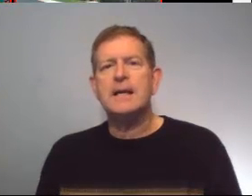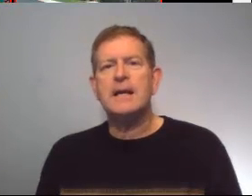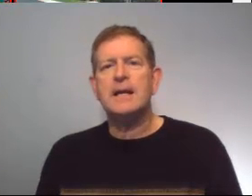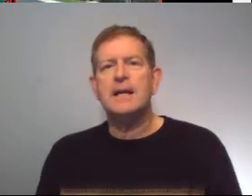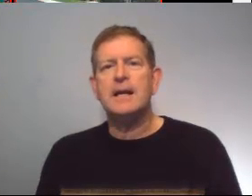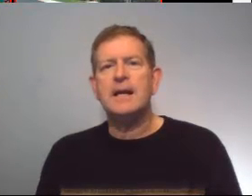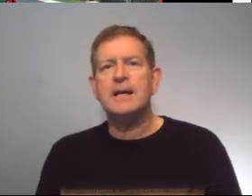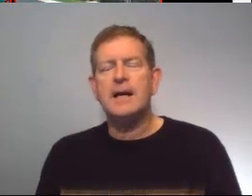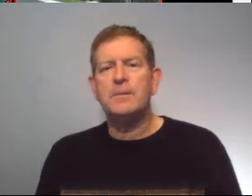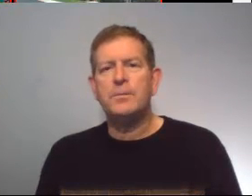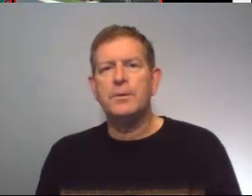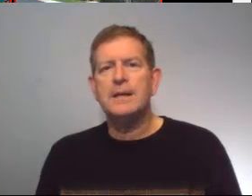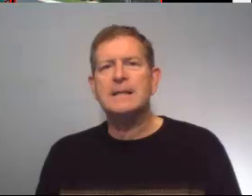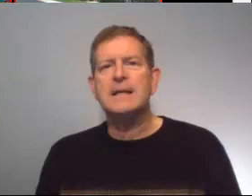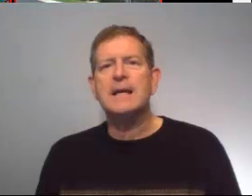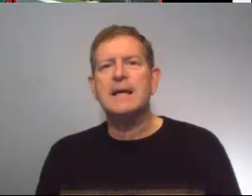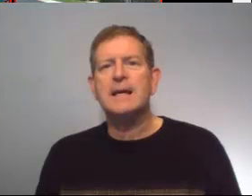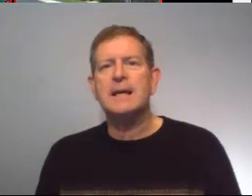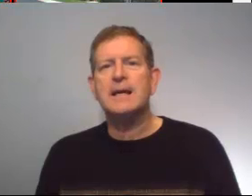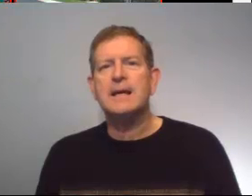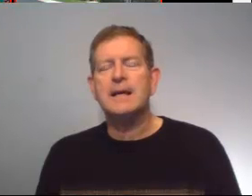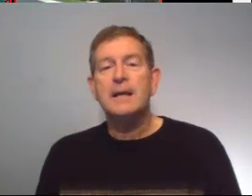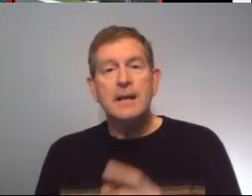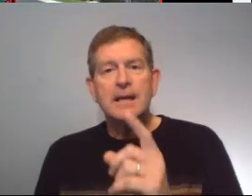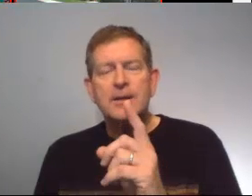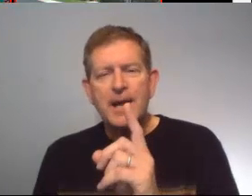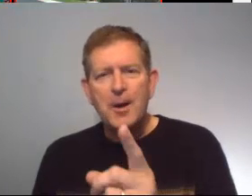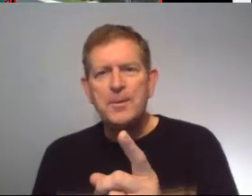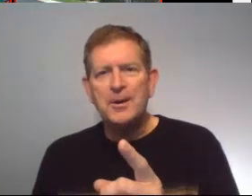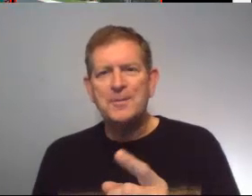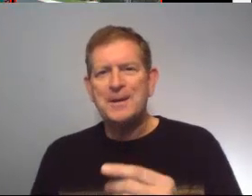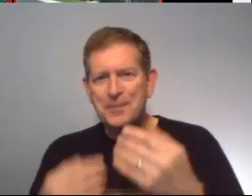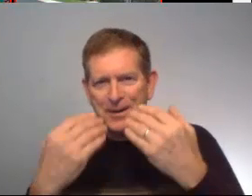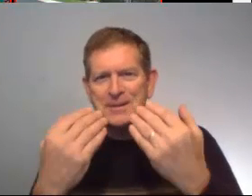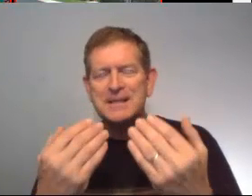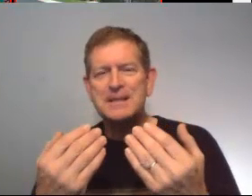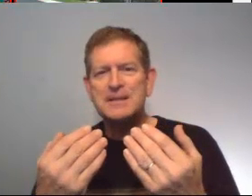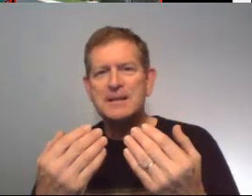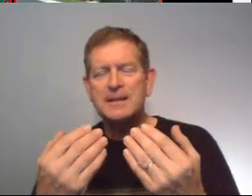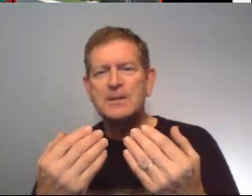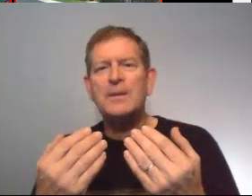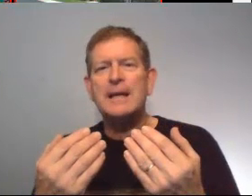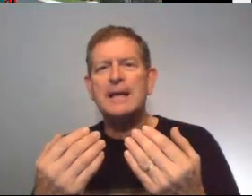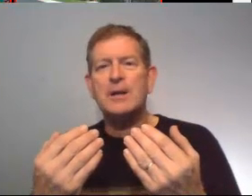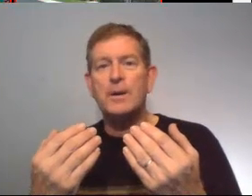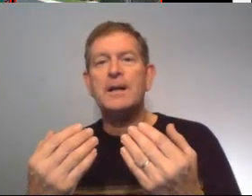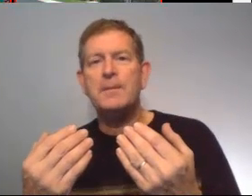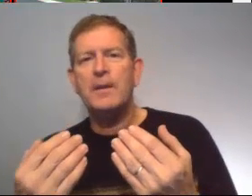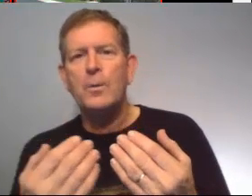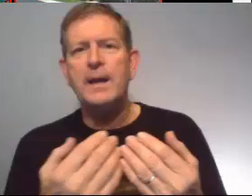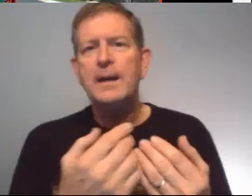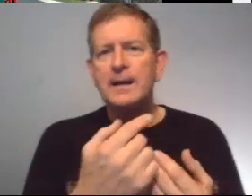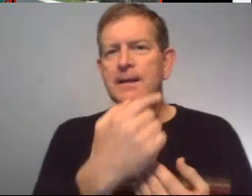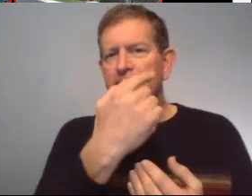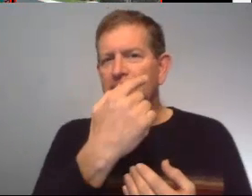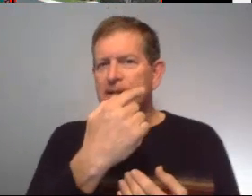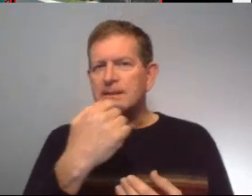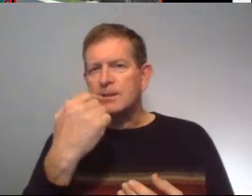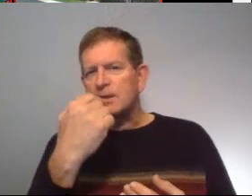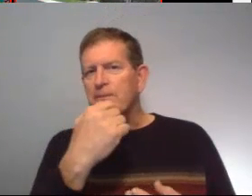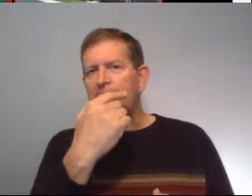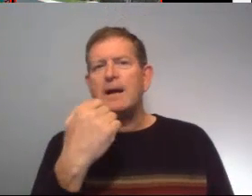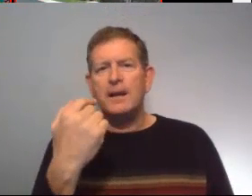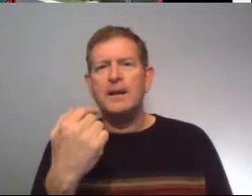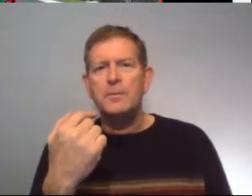say el campo. It's E. It could help you a little bit to pronounce the sound E correctly, by the way. To, in